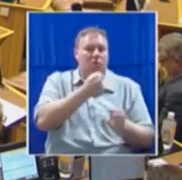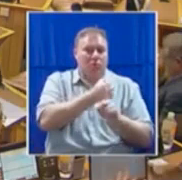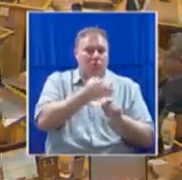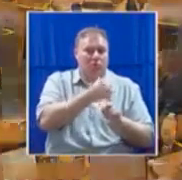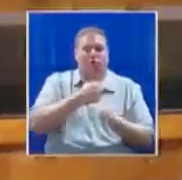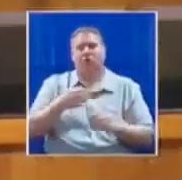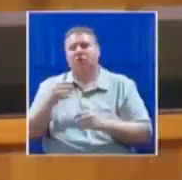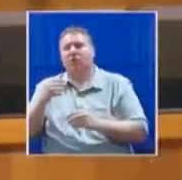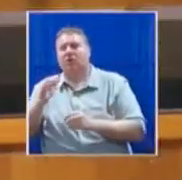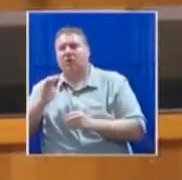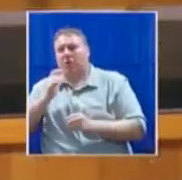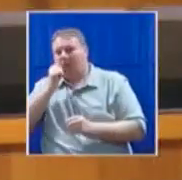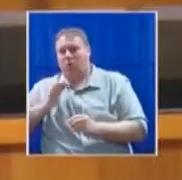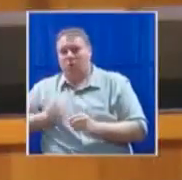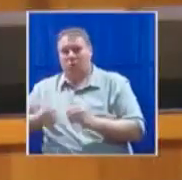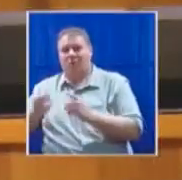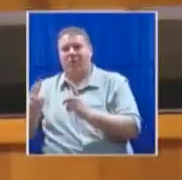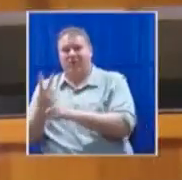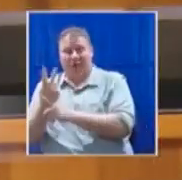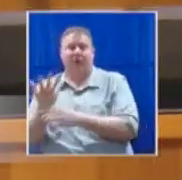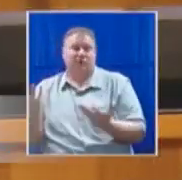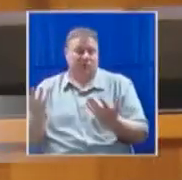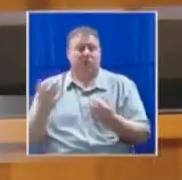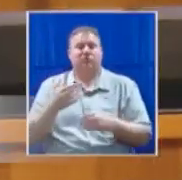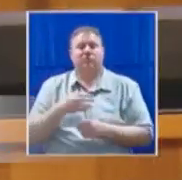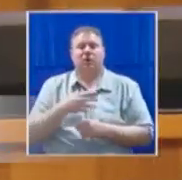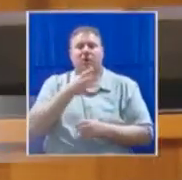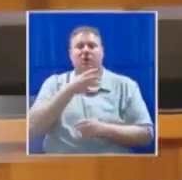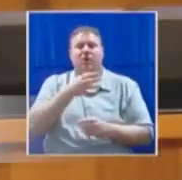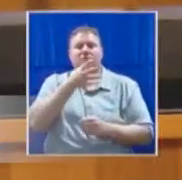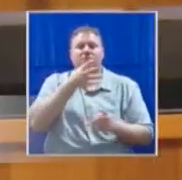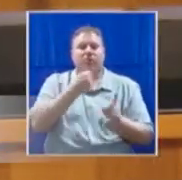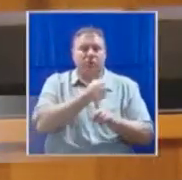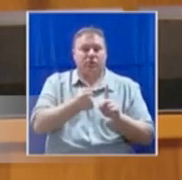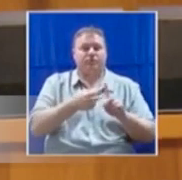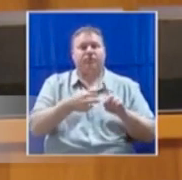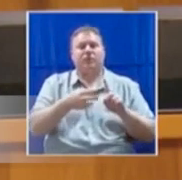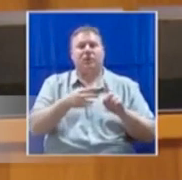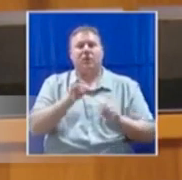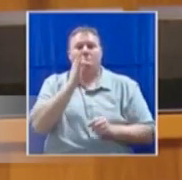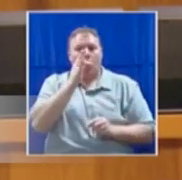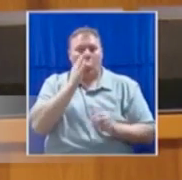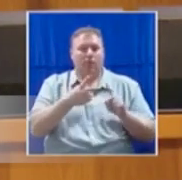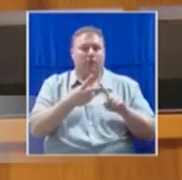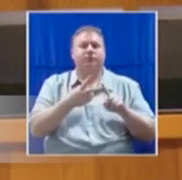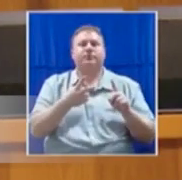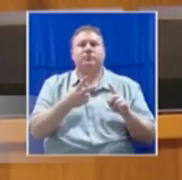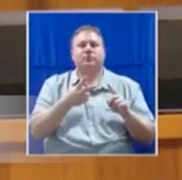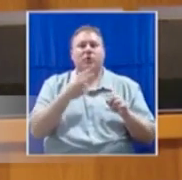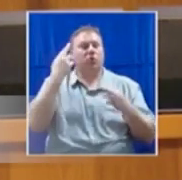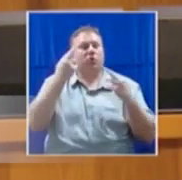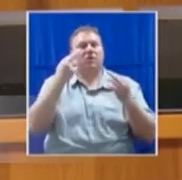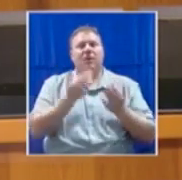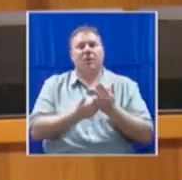gender-based violence. Substance abuse, which in our opinion includes the abuse of marijuana, which impairs the reasoning abilities of its